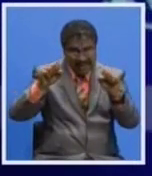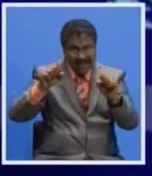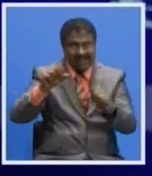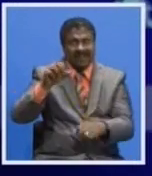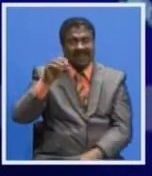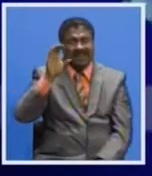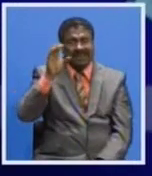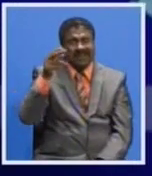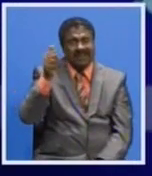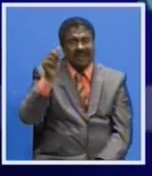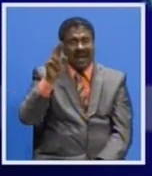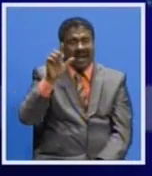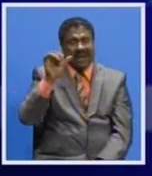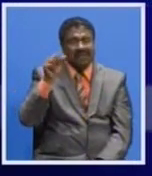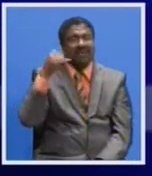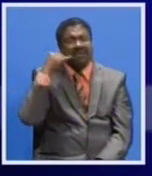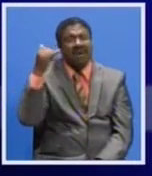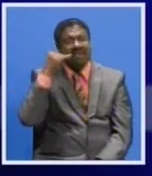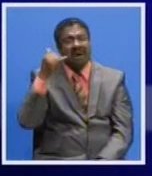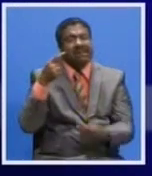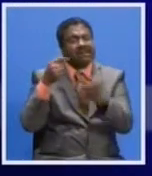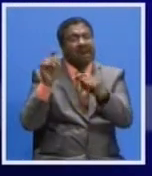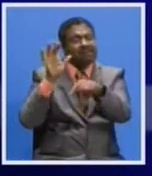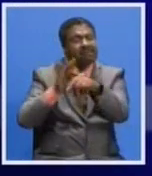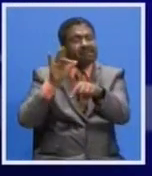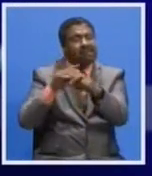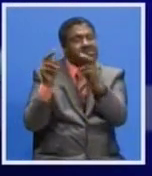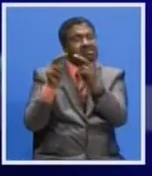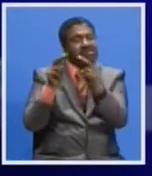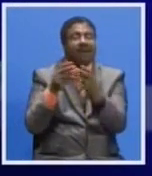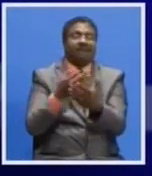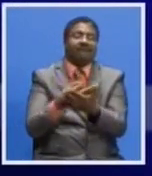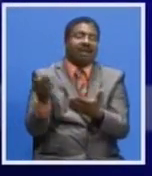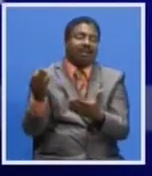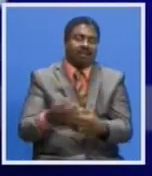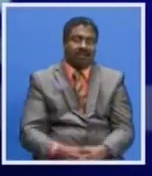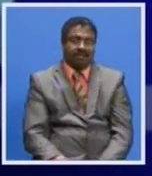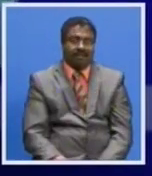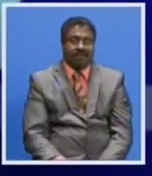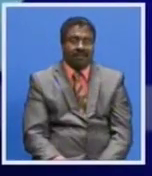proved futile as his phone was not reachable by broadcast time.